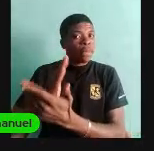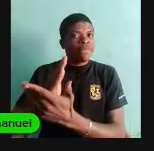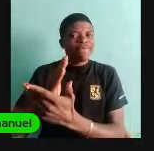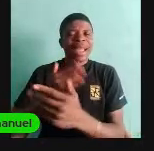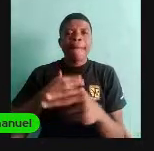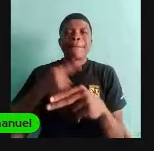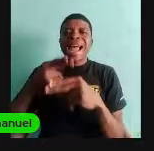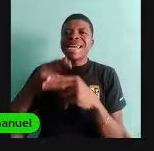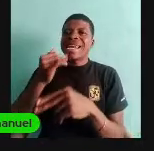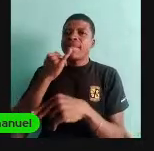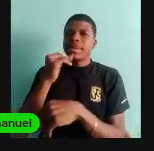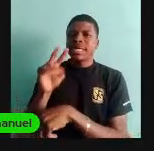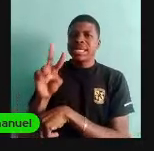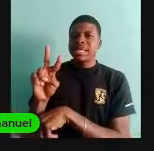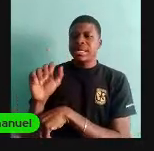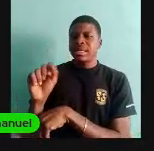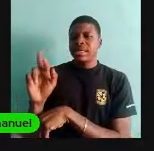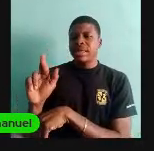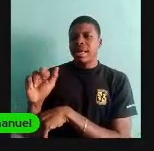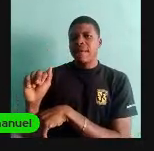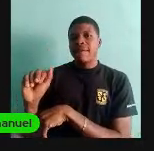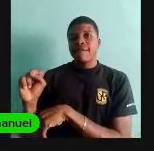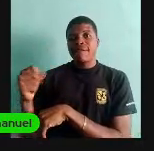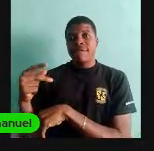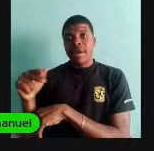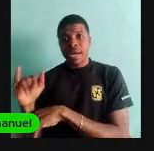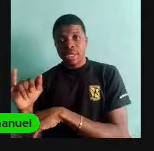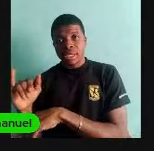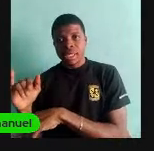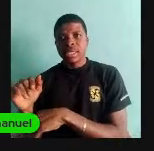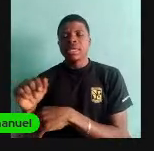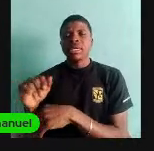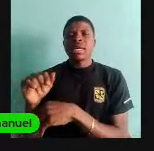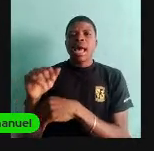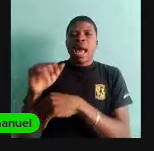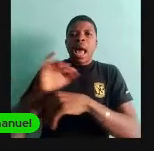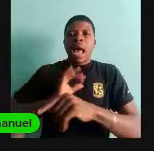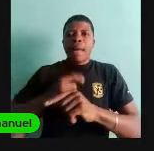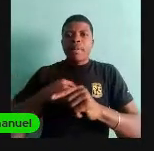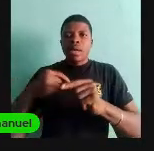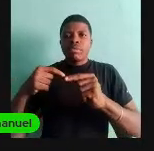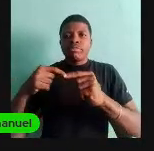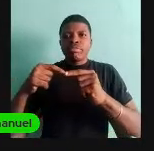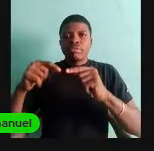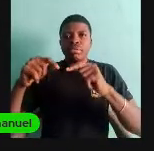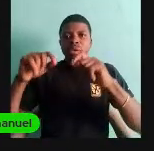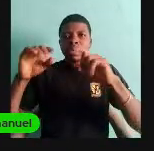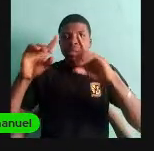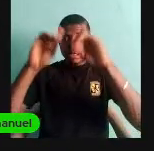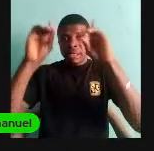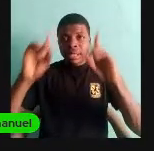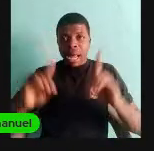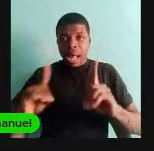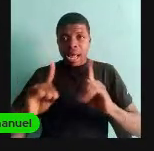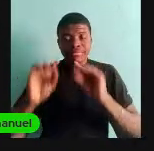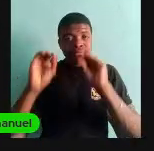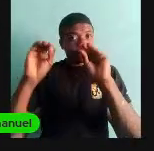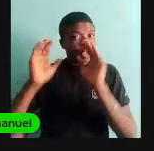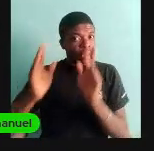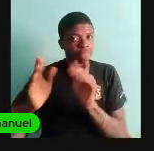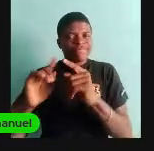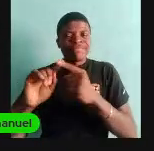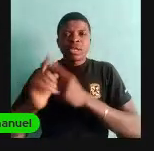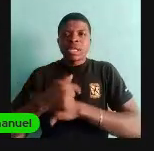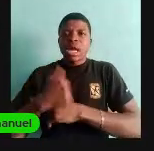Varashi Shakunwa and I am your graphic design tutor. And today we'll be talking about contrast